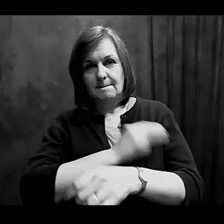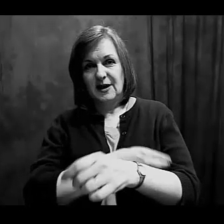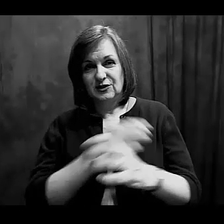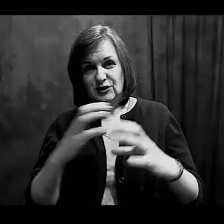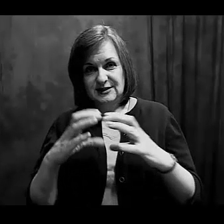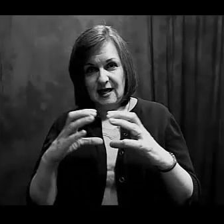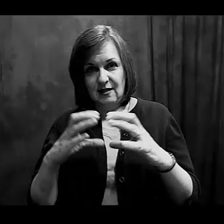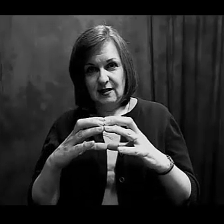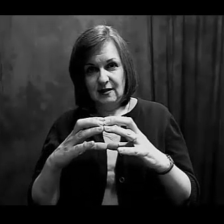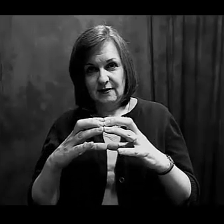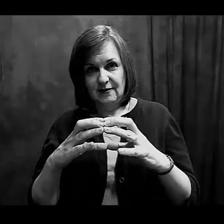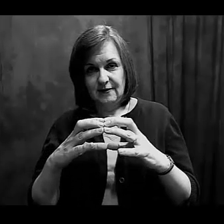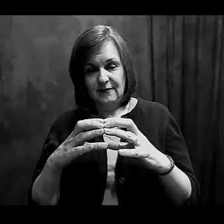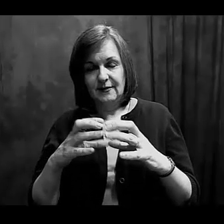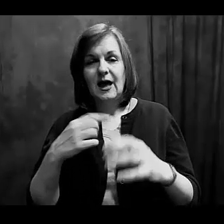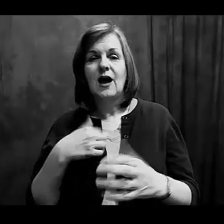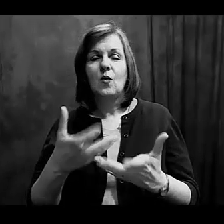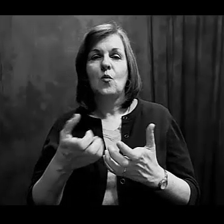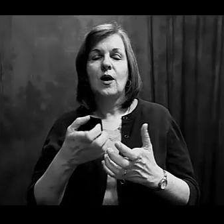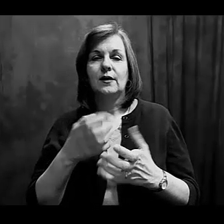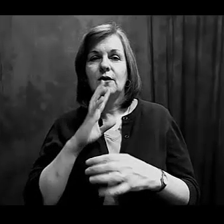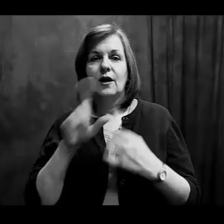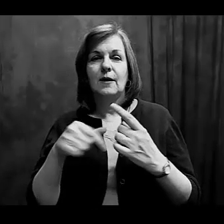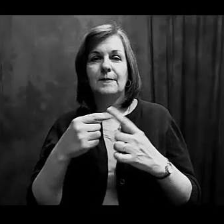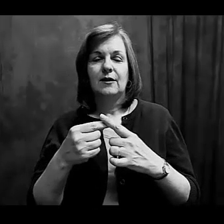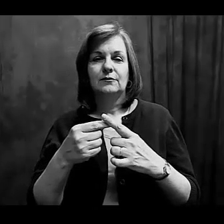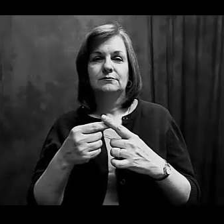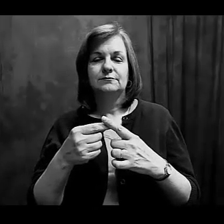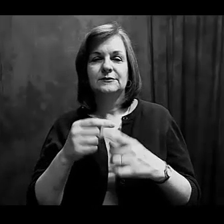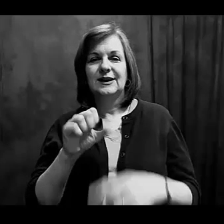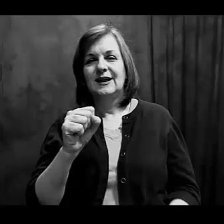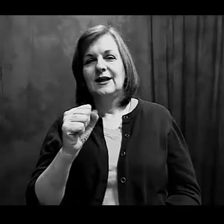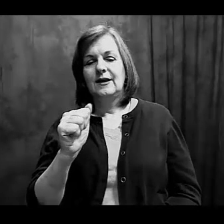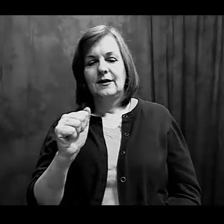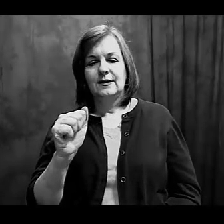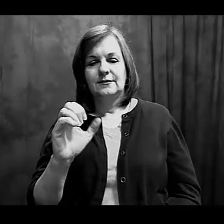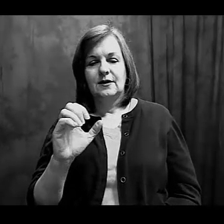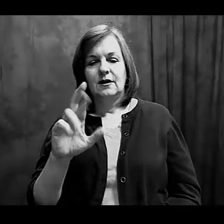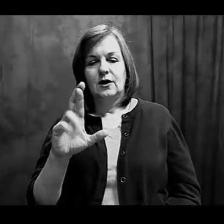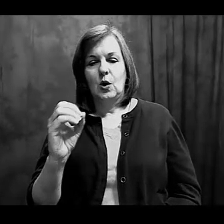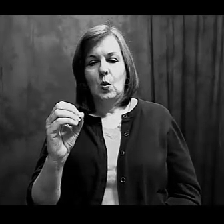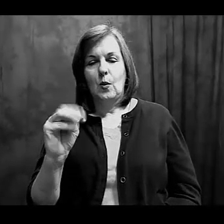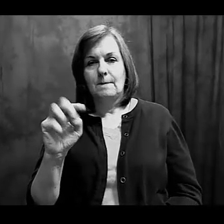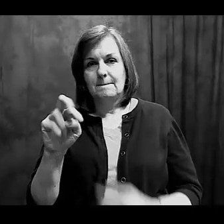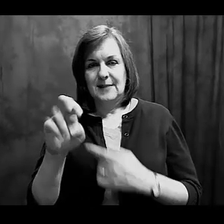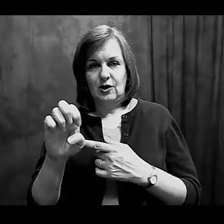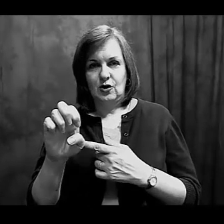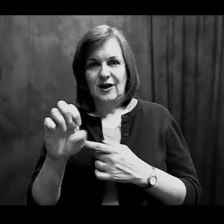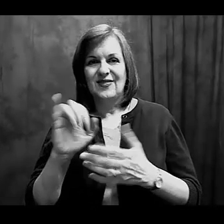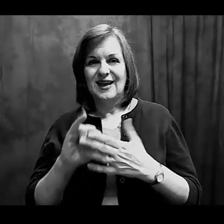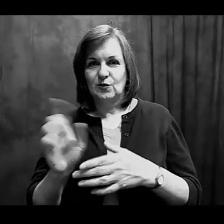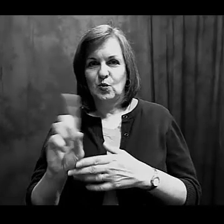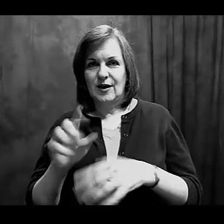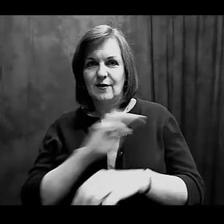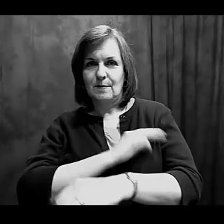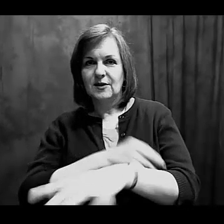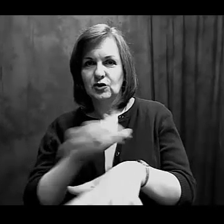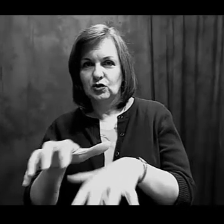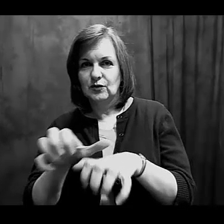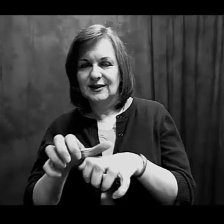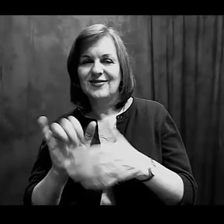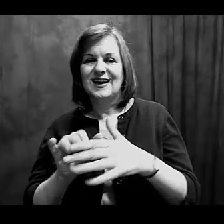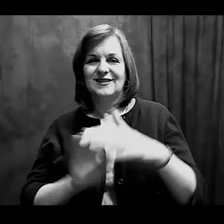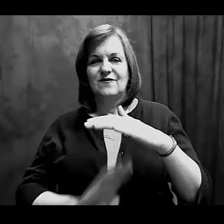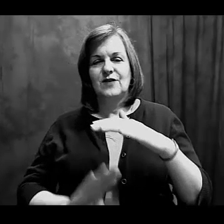cell, what I'm actually interested in is something known as a sarcomere. This is the contraction point of the muscle. So this is